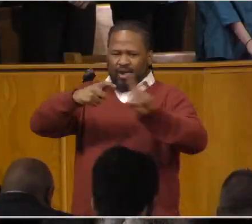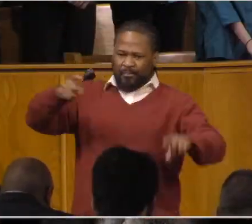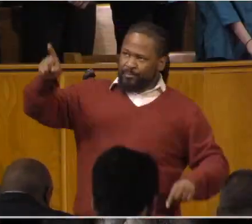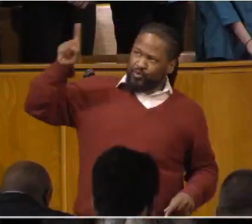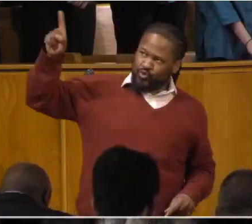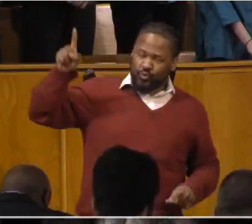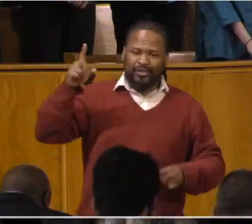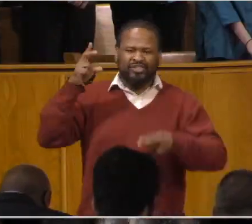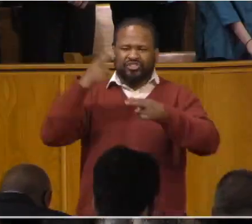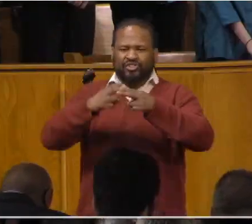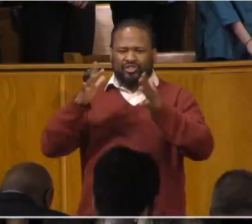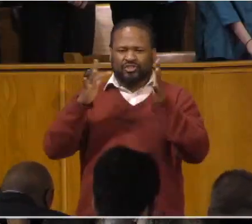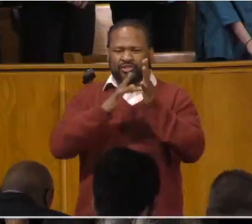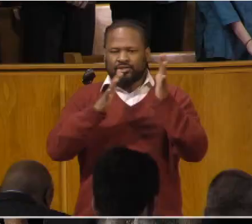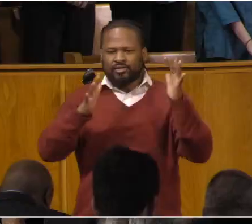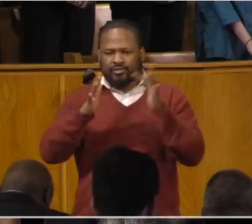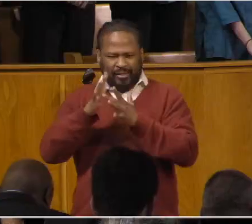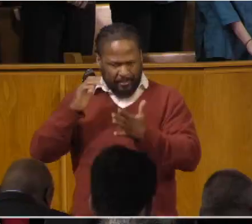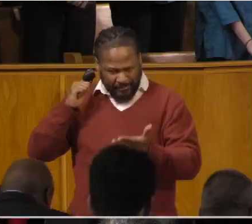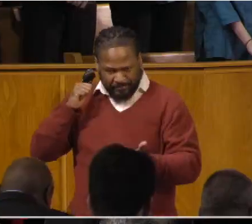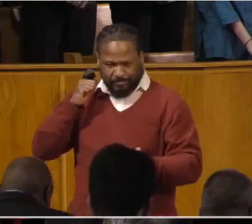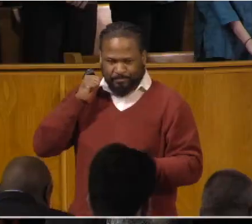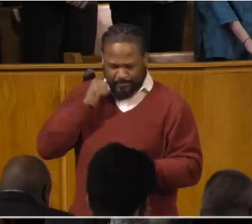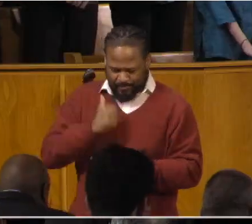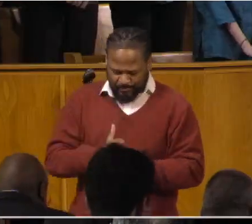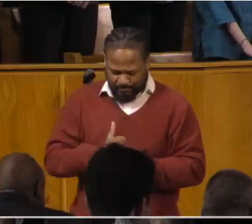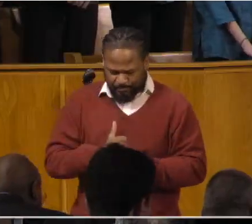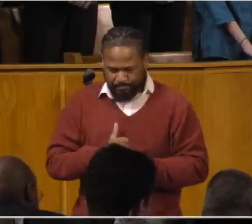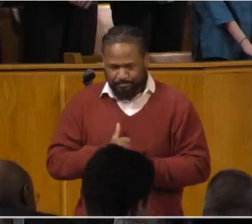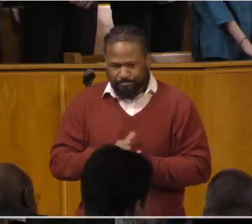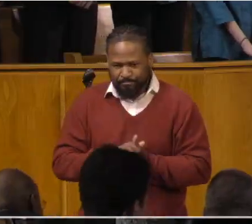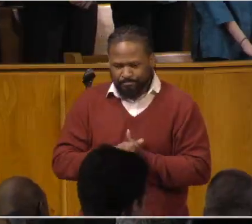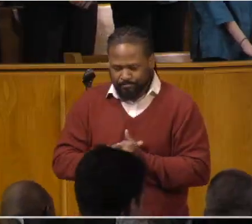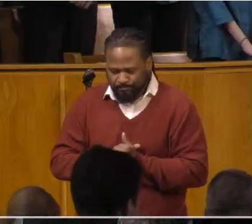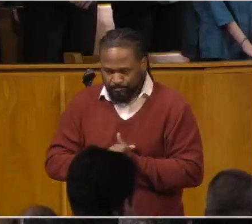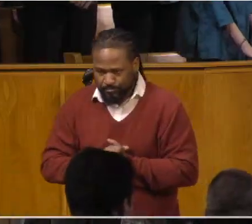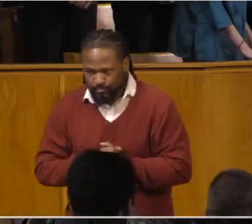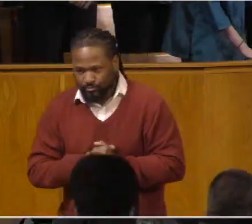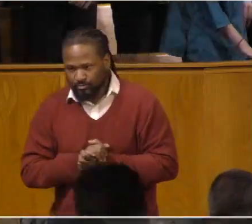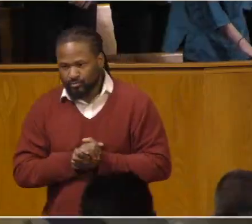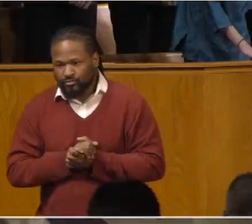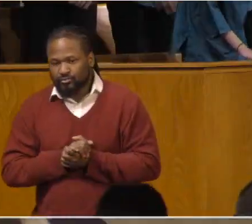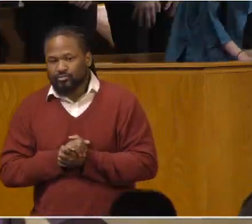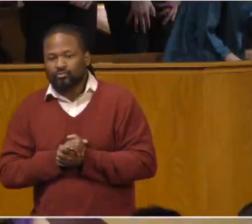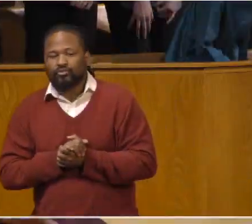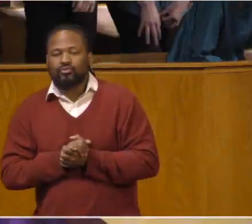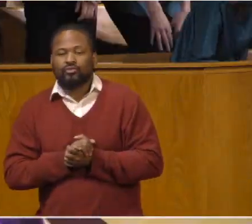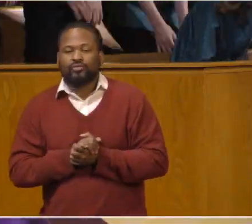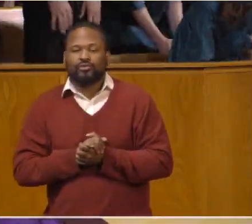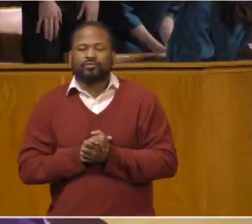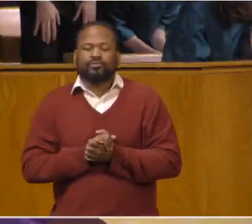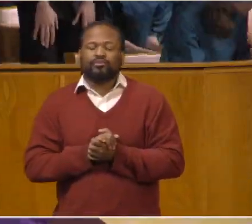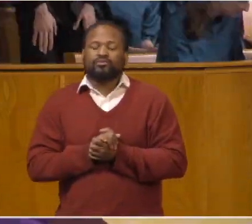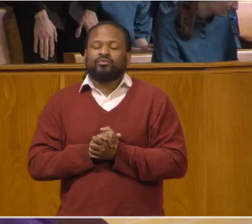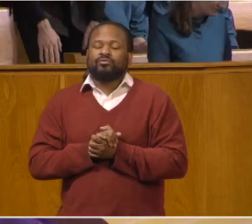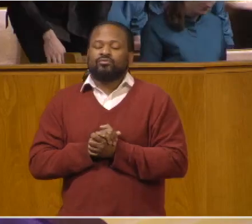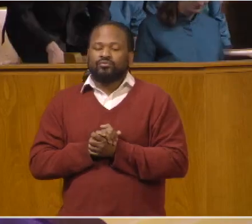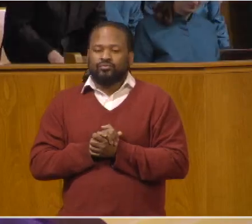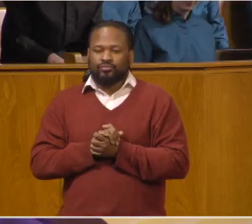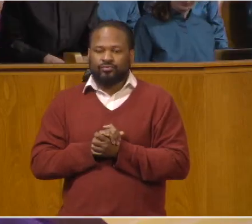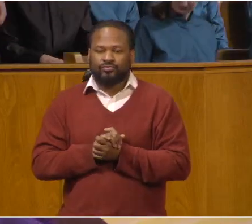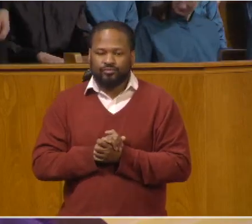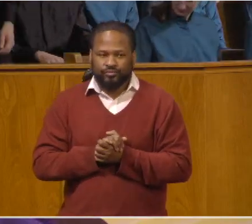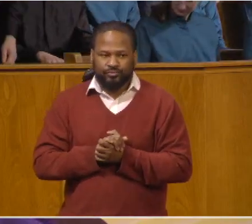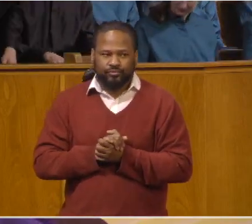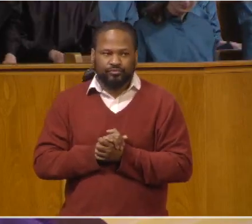Jesus we pray. Amen. For a topic of discussion, this message is called